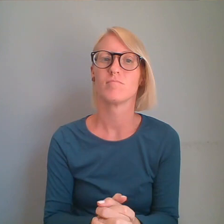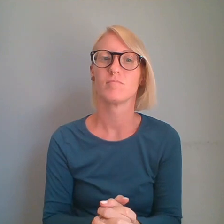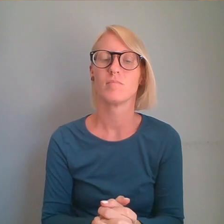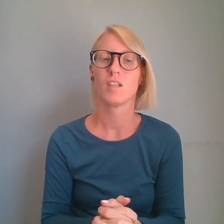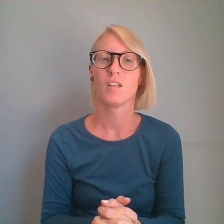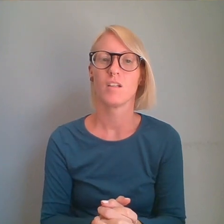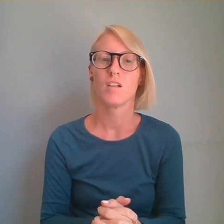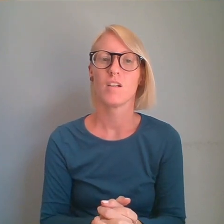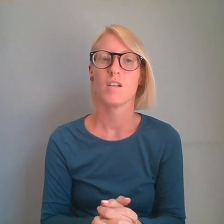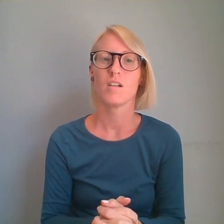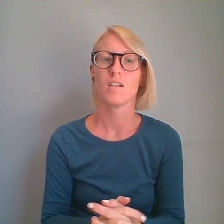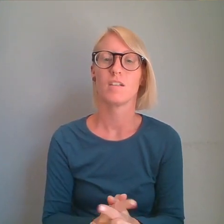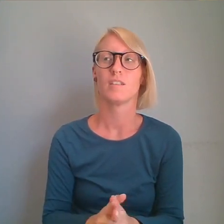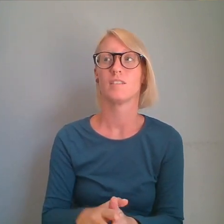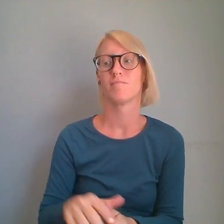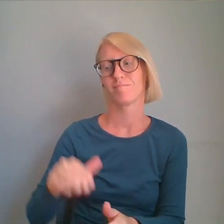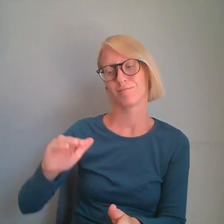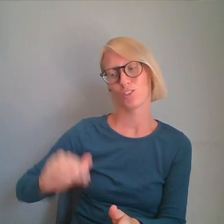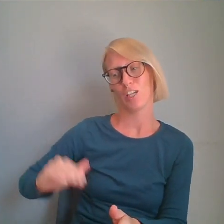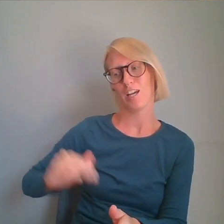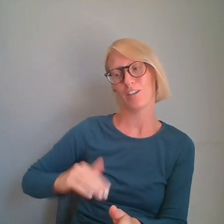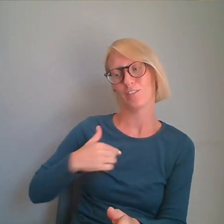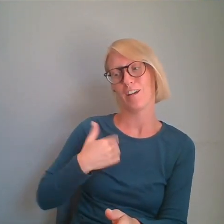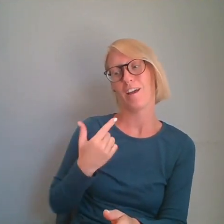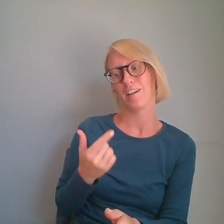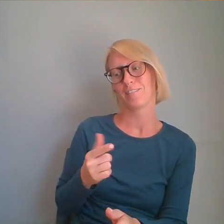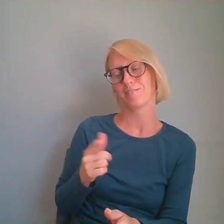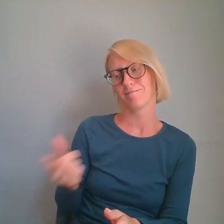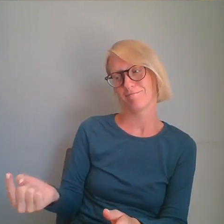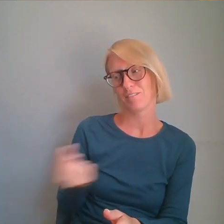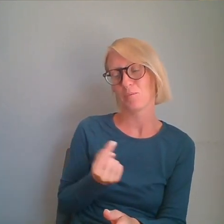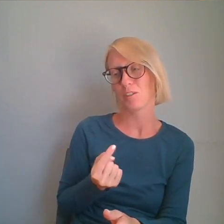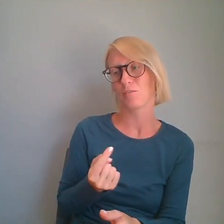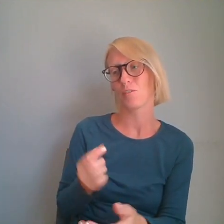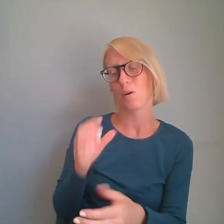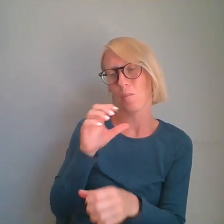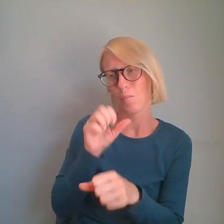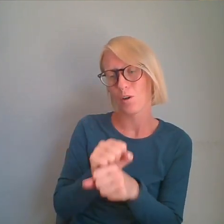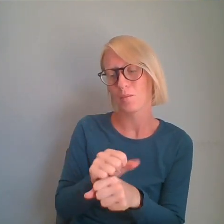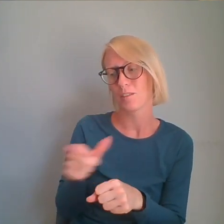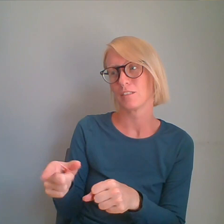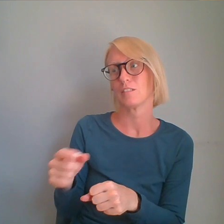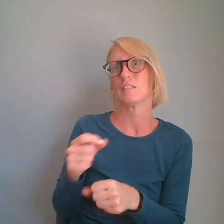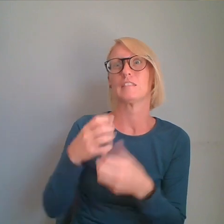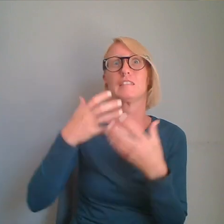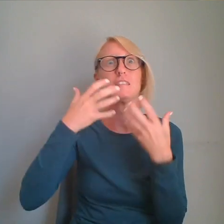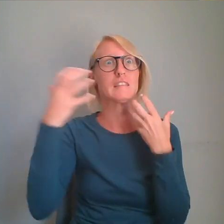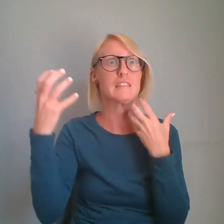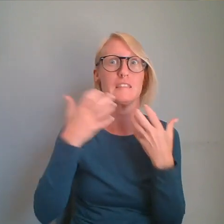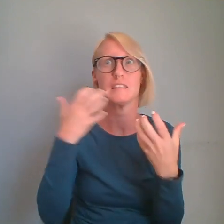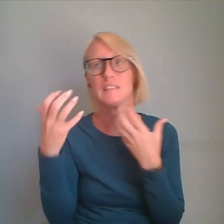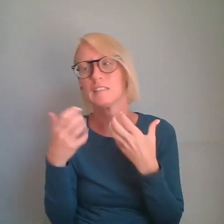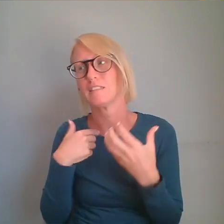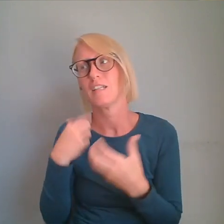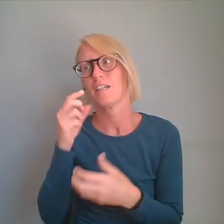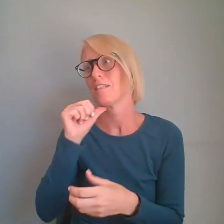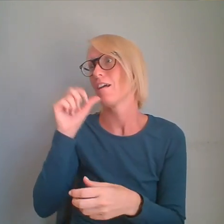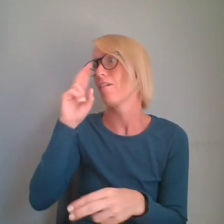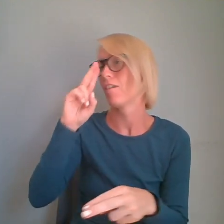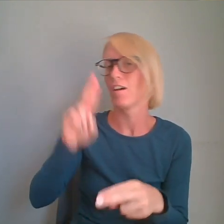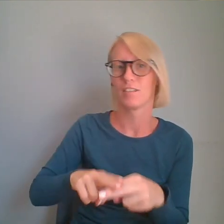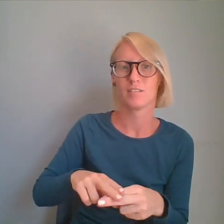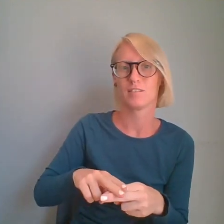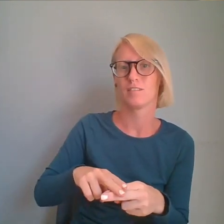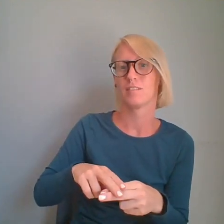Had to do a toddler the other day, and she was screaming all over the place, and it was not fun. Doing infants